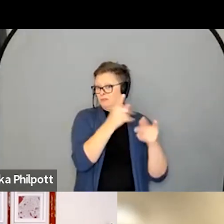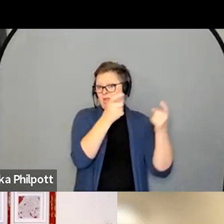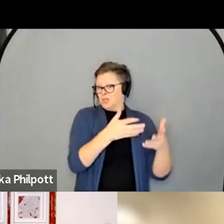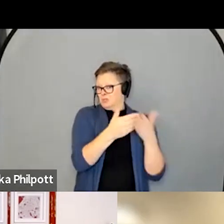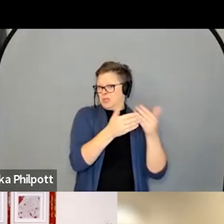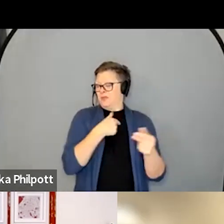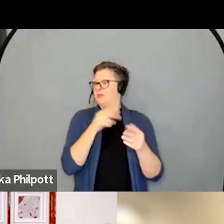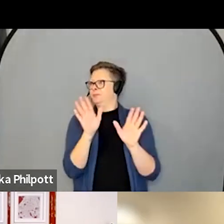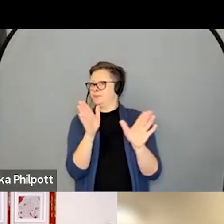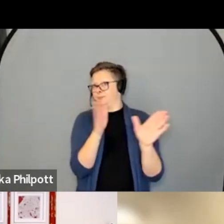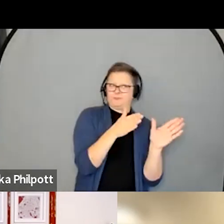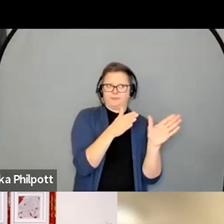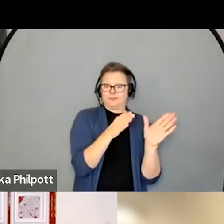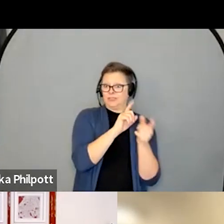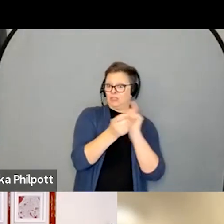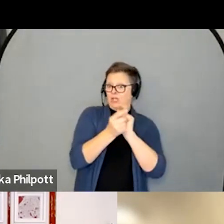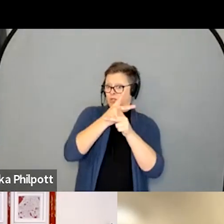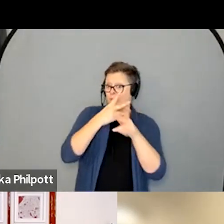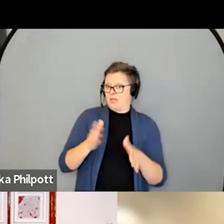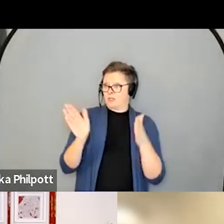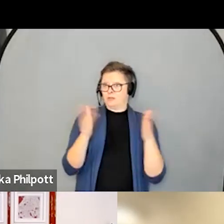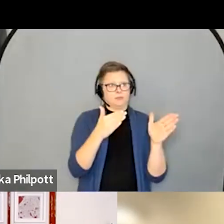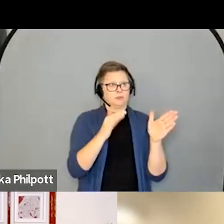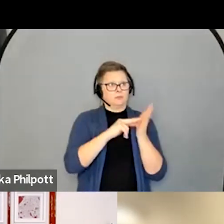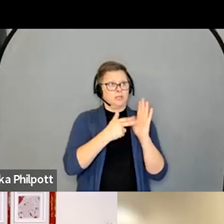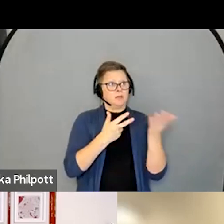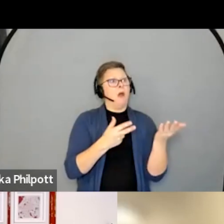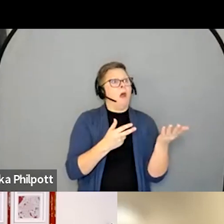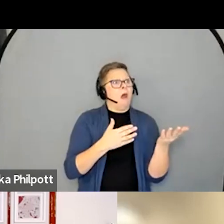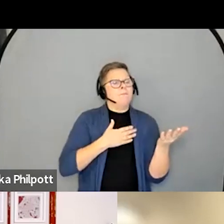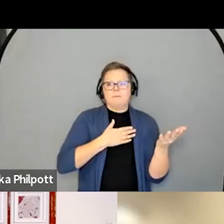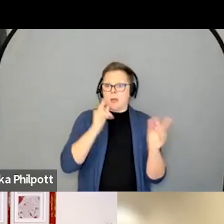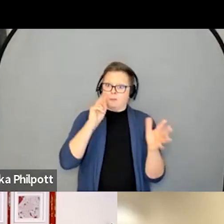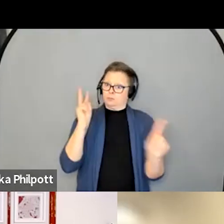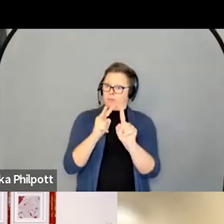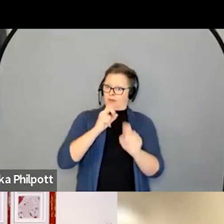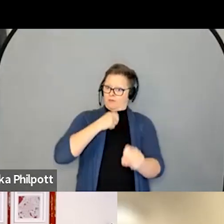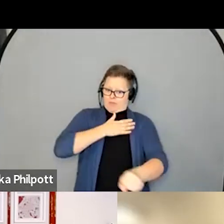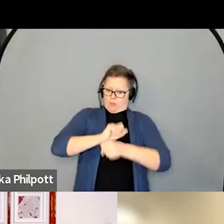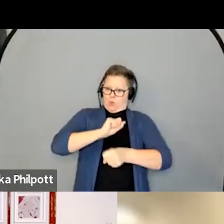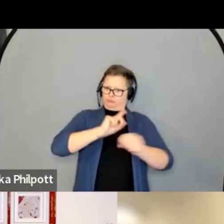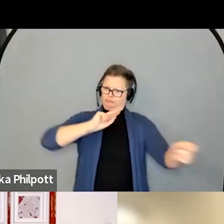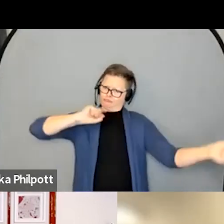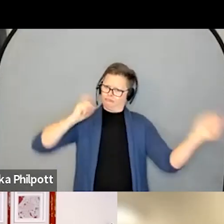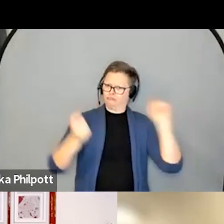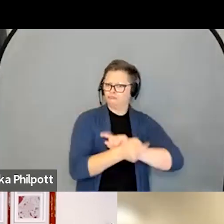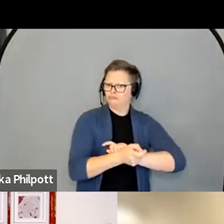act of changing supervisors might fundamentally change how you think about work, right? And we need